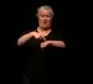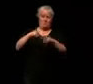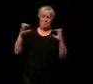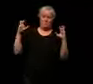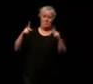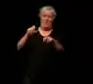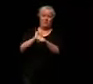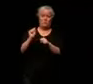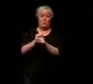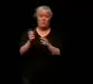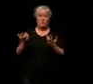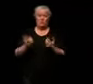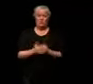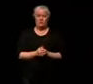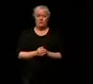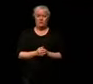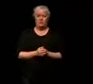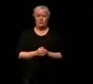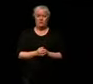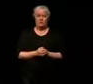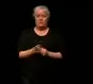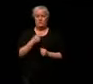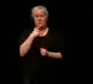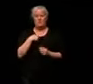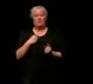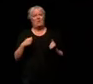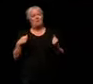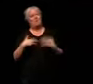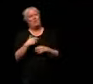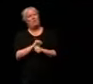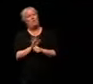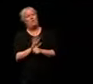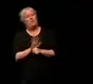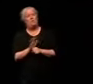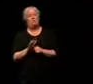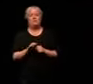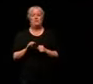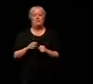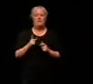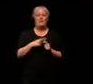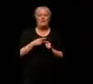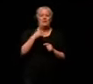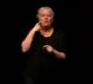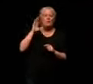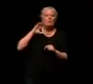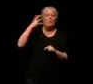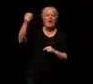New can't tell me you're afraid of COVID on Monday and I see you in a nightclub on Sunday.